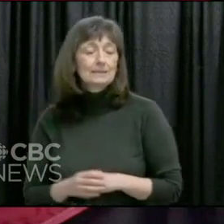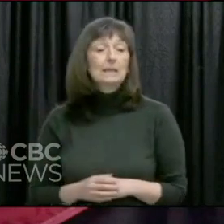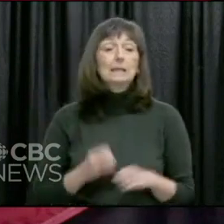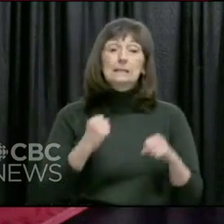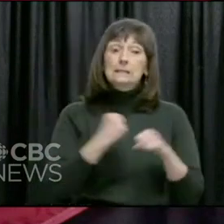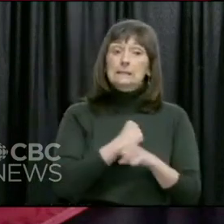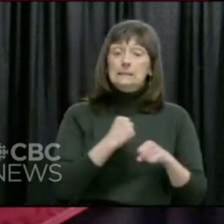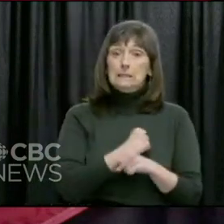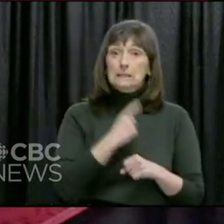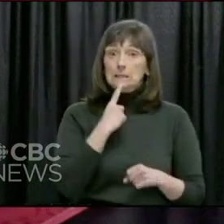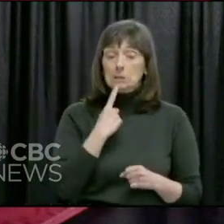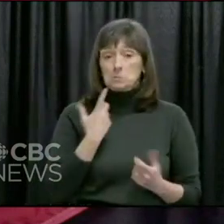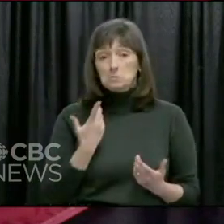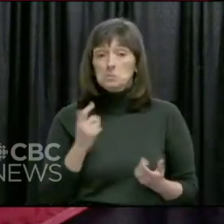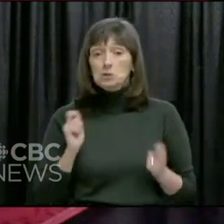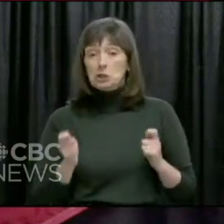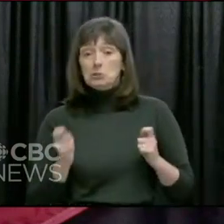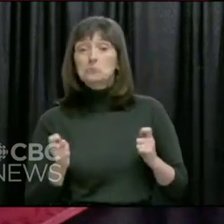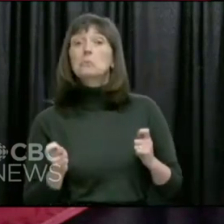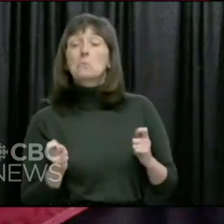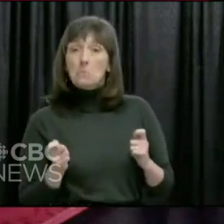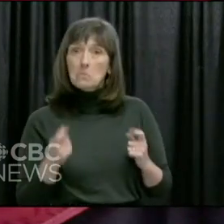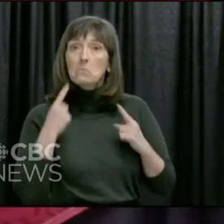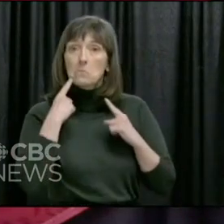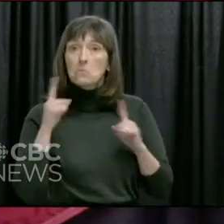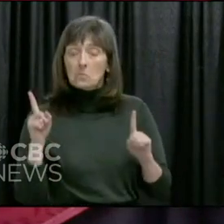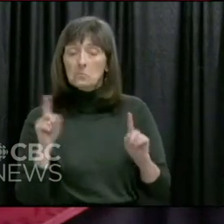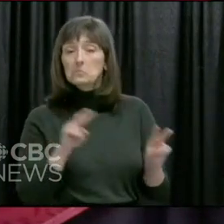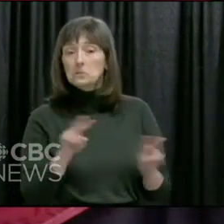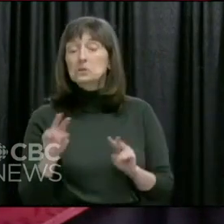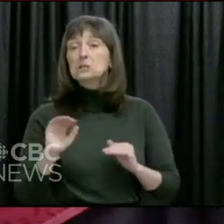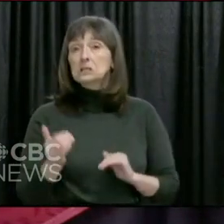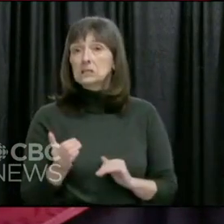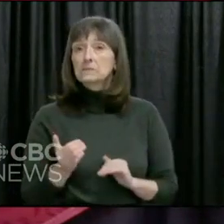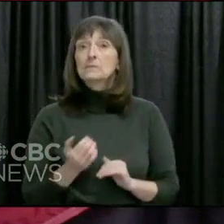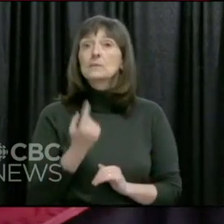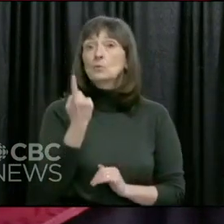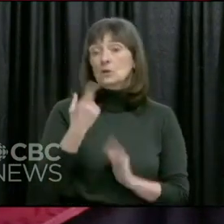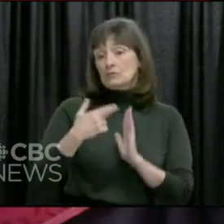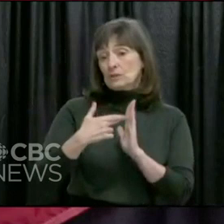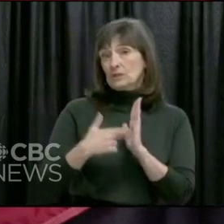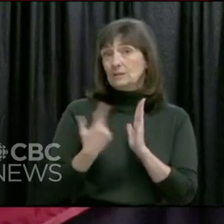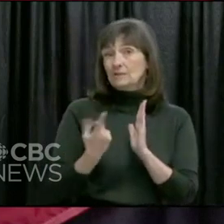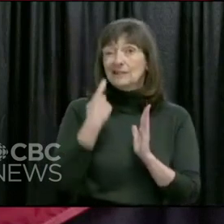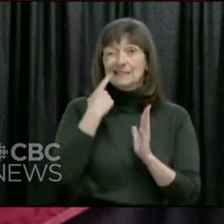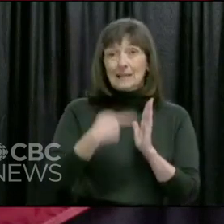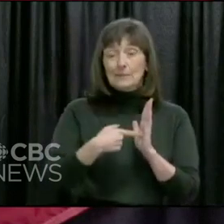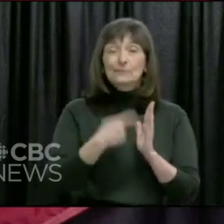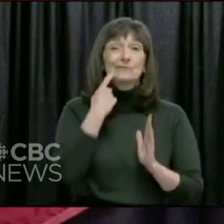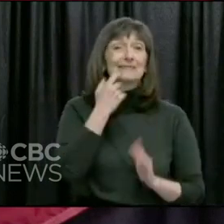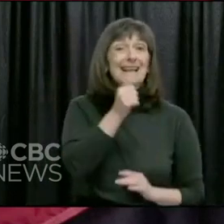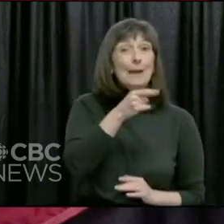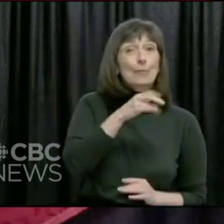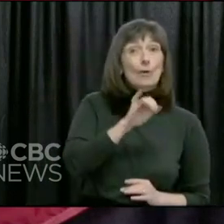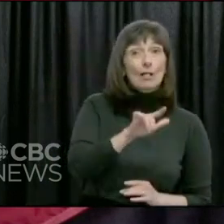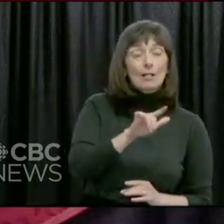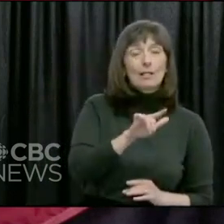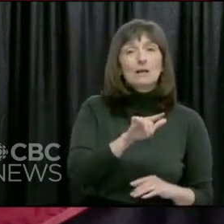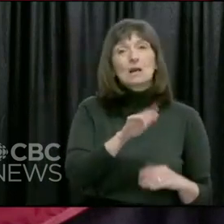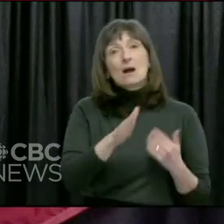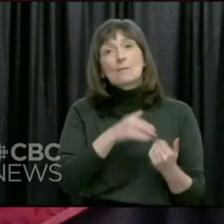the stats are telling us that these changes are working. With motor registration as one example, in April there were almost, of the